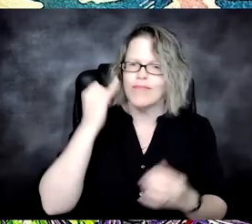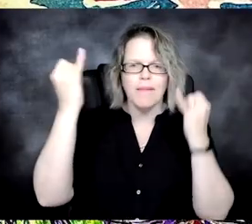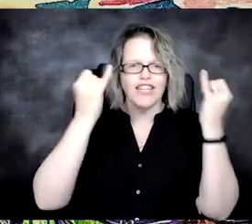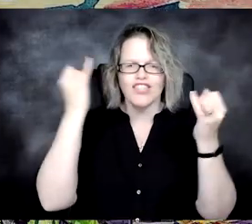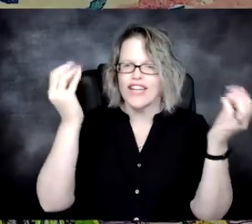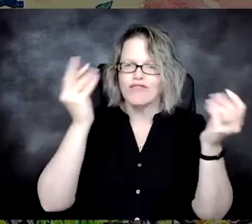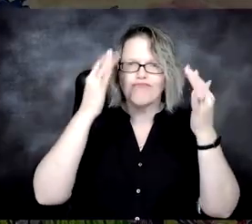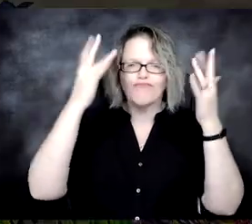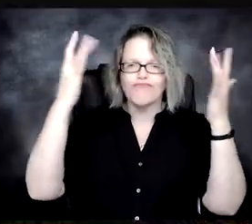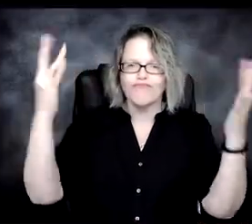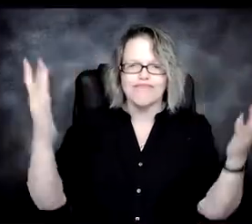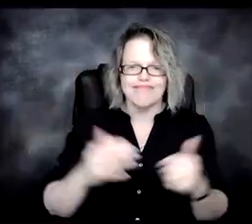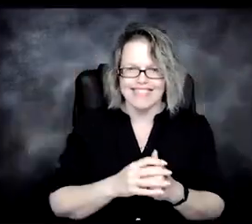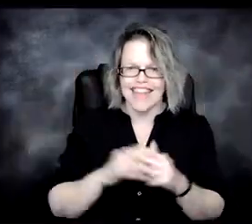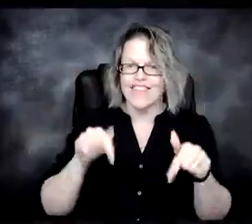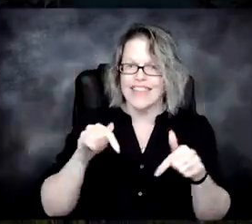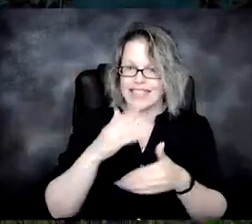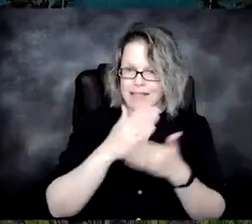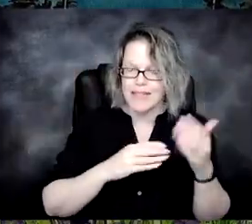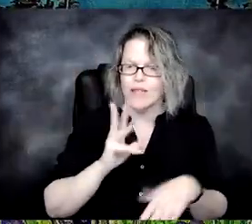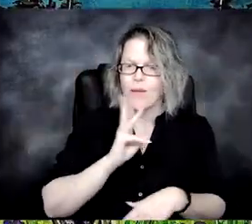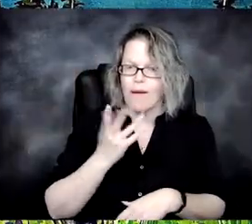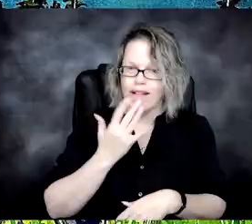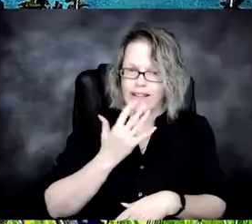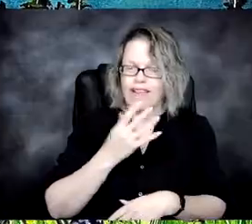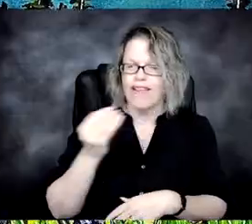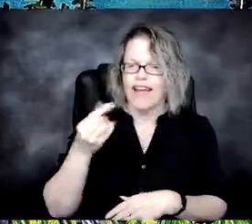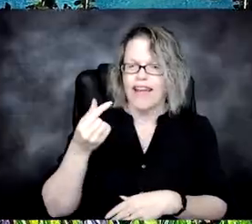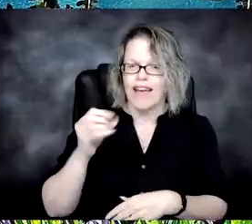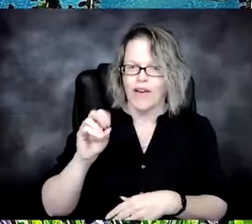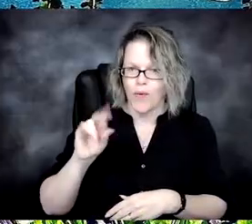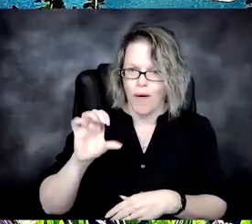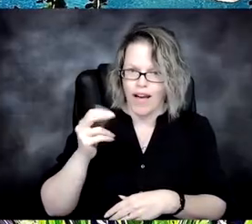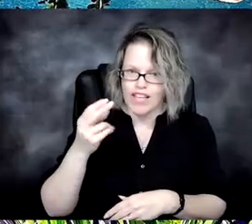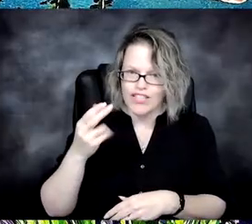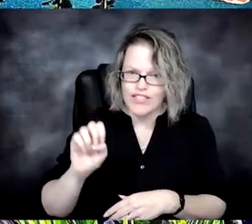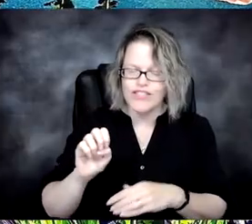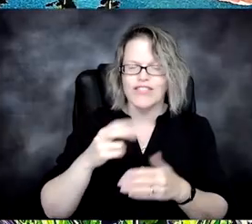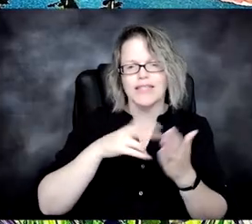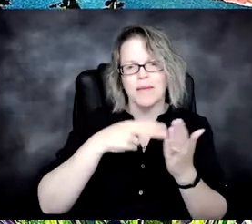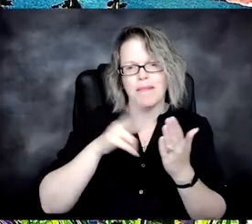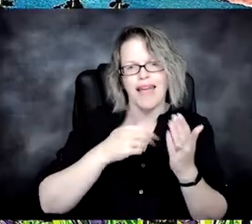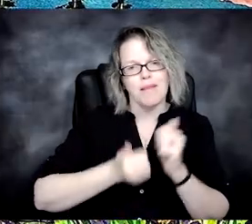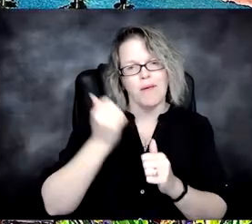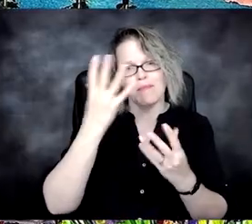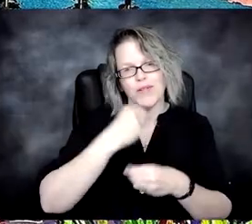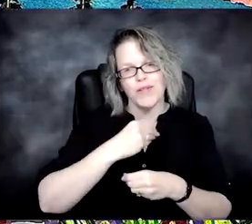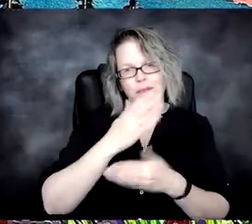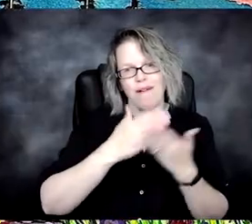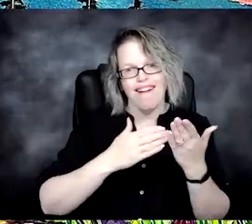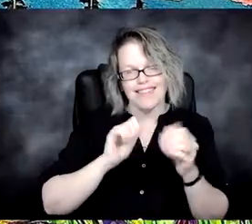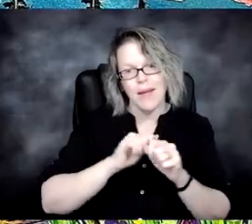takes me. So for this piece, I used watercolor and gouache to paint one of Washington's most beautiful features, and that is Mount